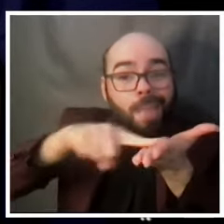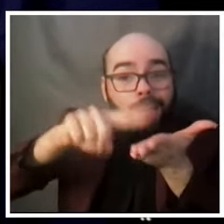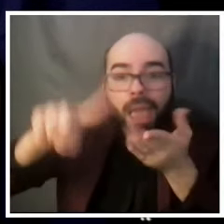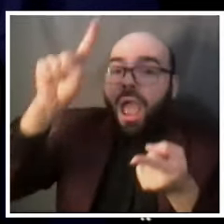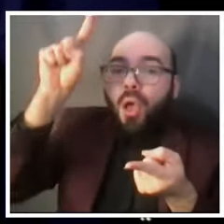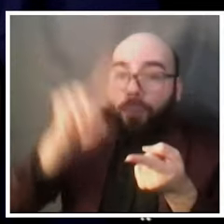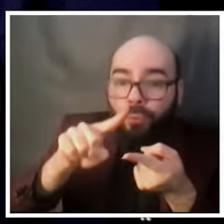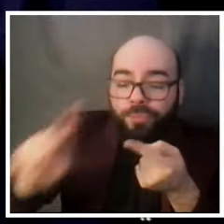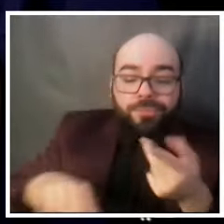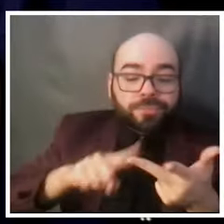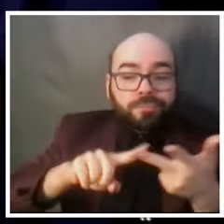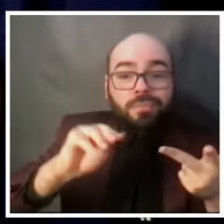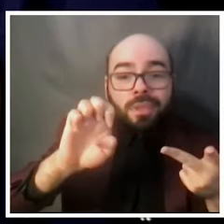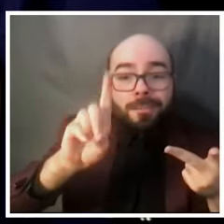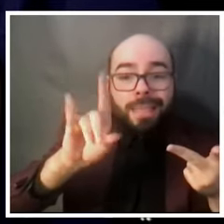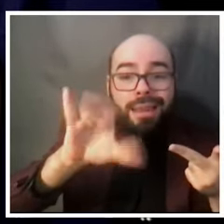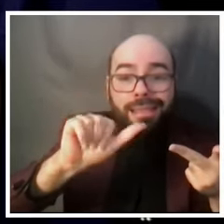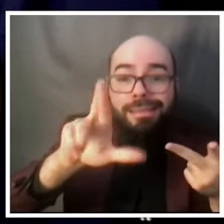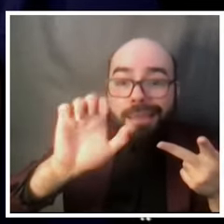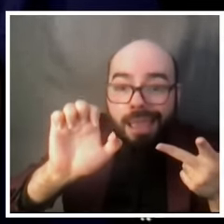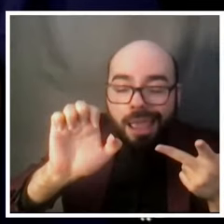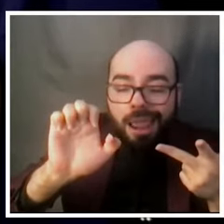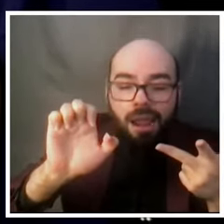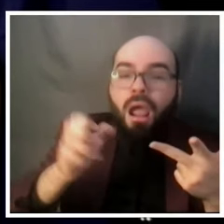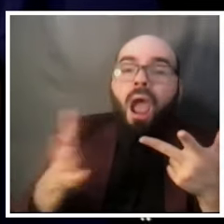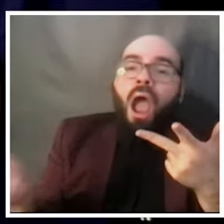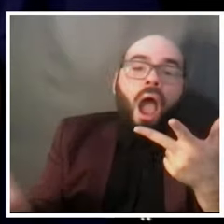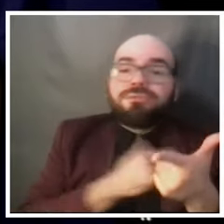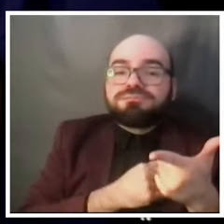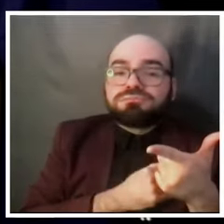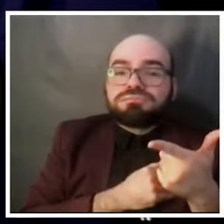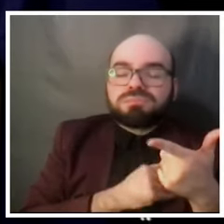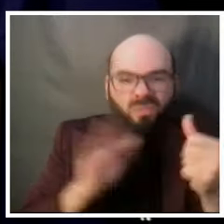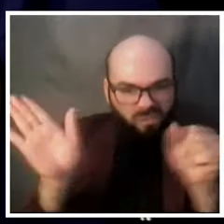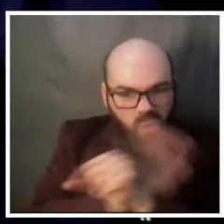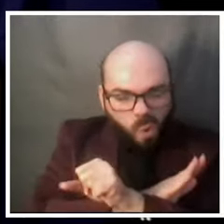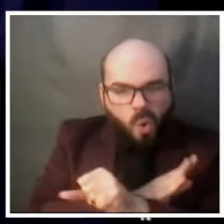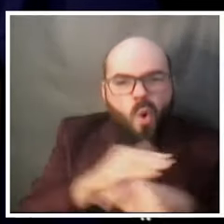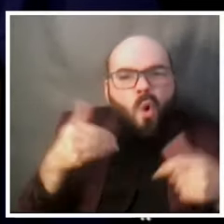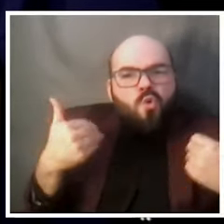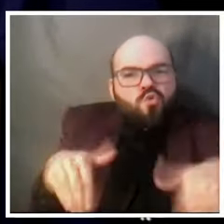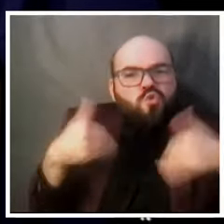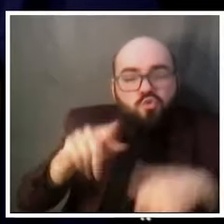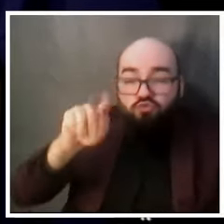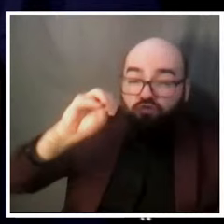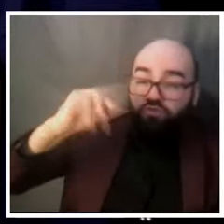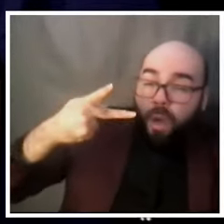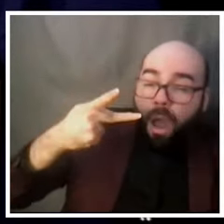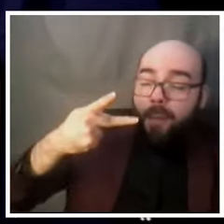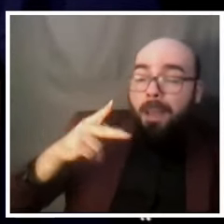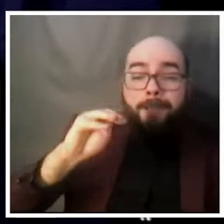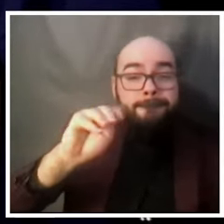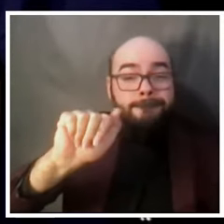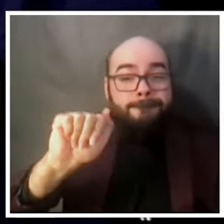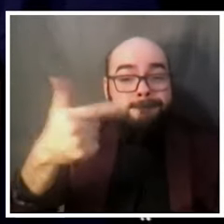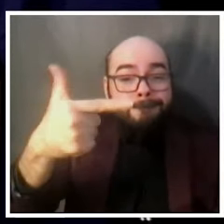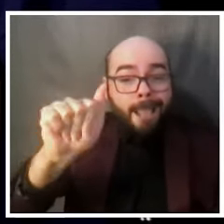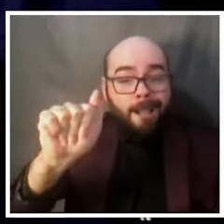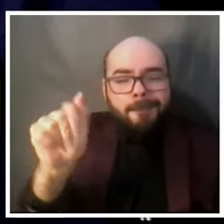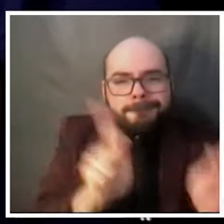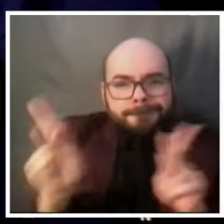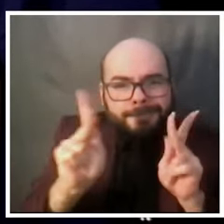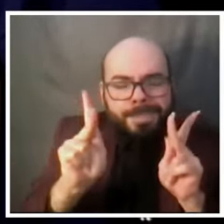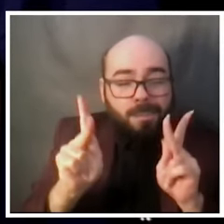Think about that for a second. MAGA Republicans want billionaires to pay less in taxes, want seniors to work longer before